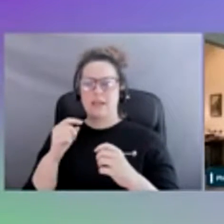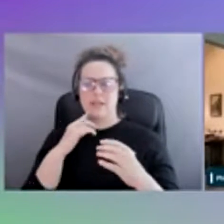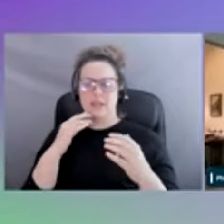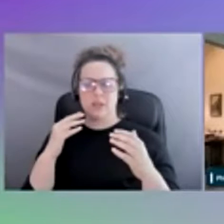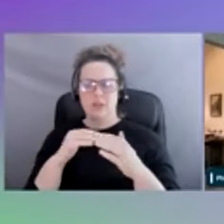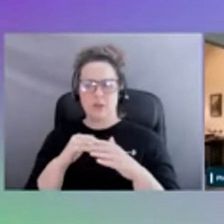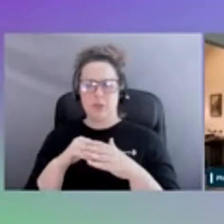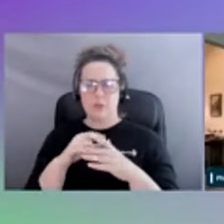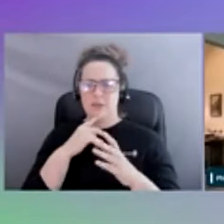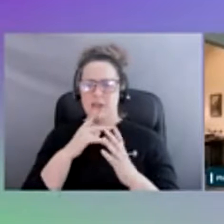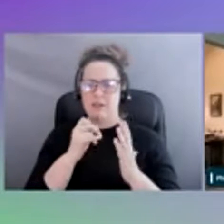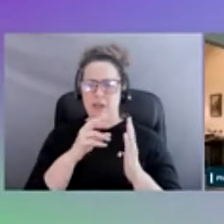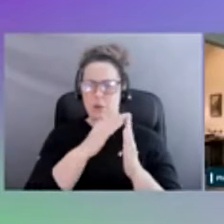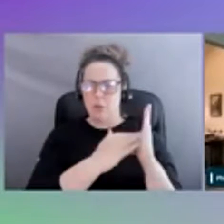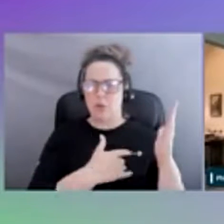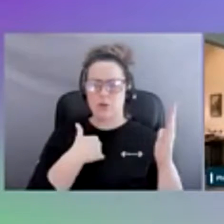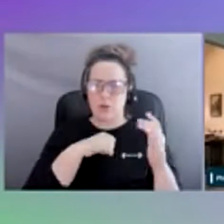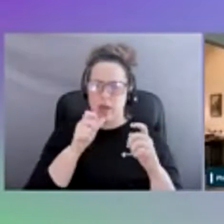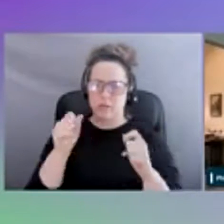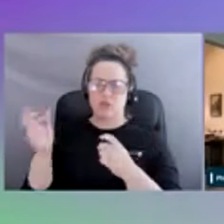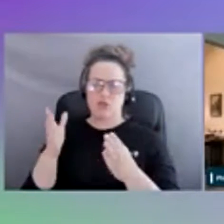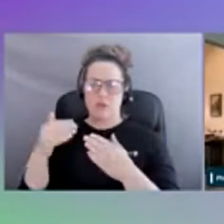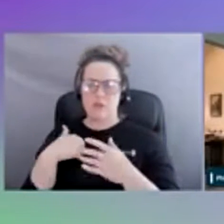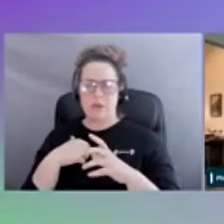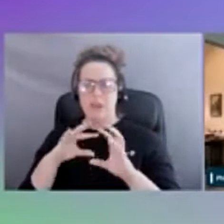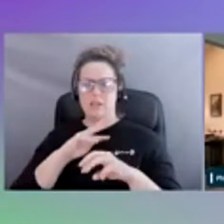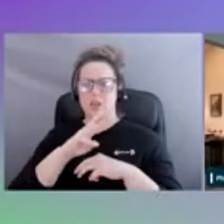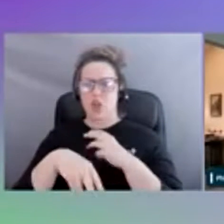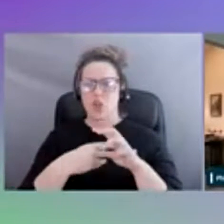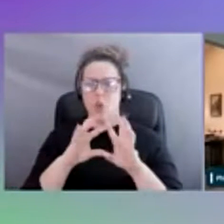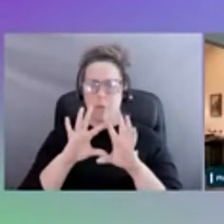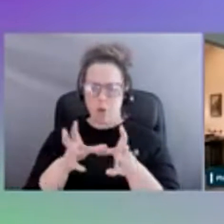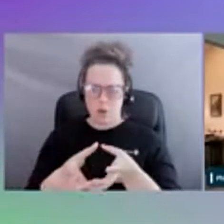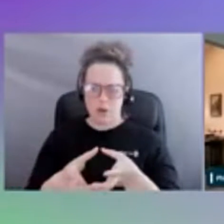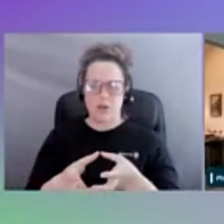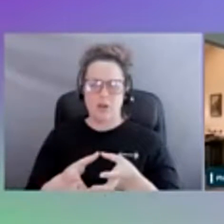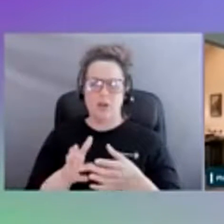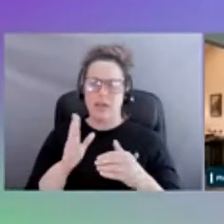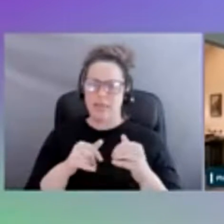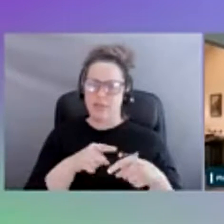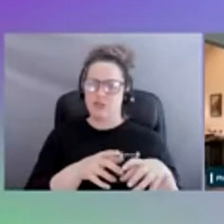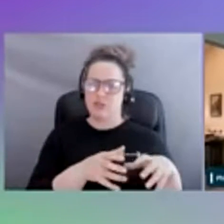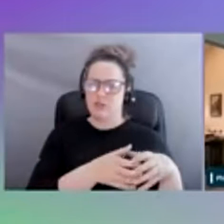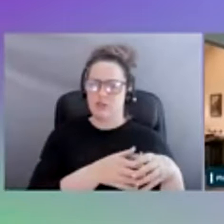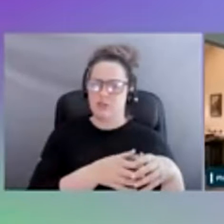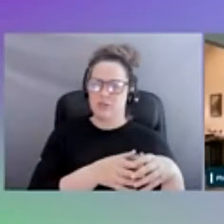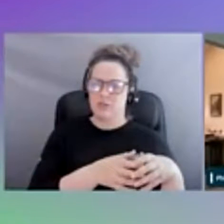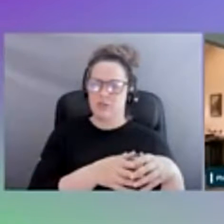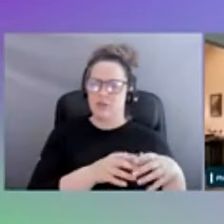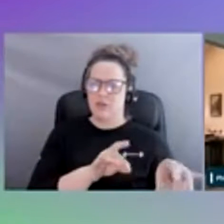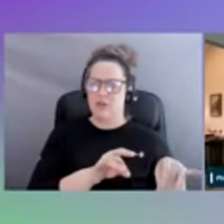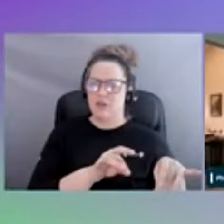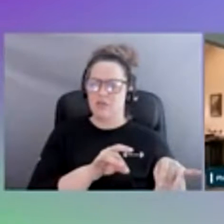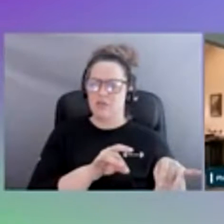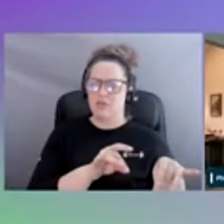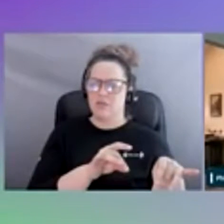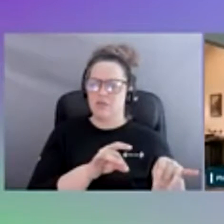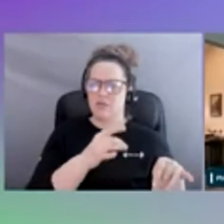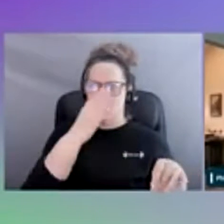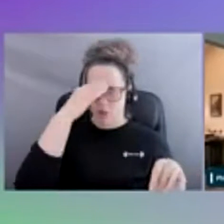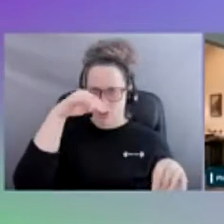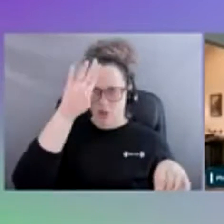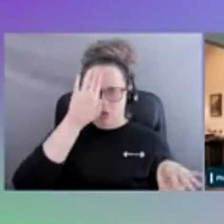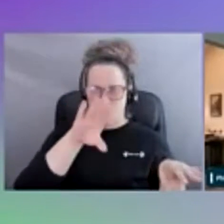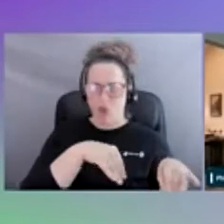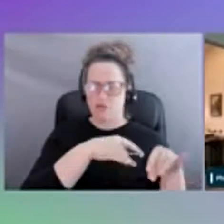have a leaderboard. So they were able to service me as a global organization rather than just that other one, which was Australia only. But yeah,